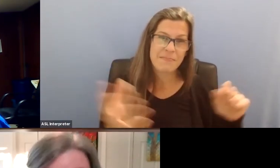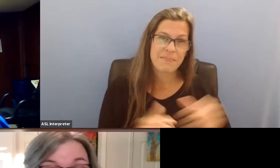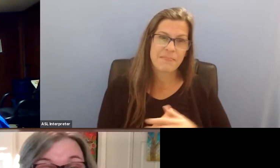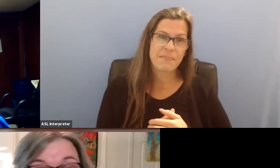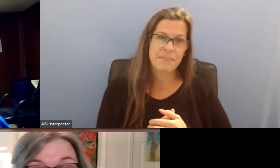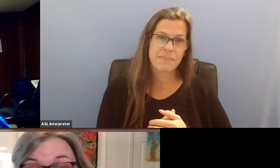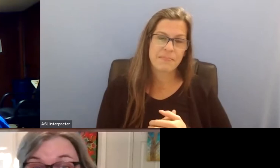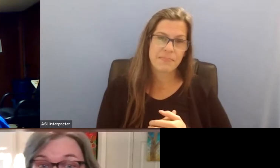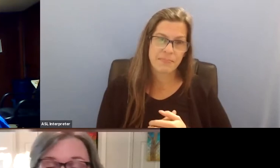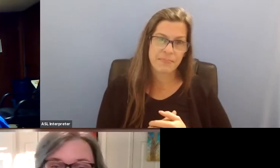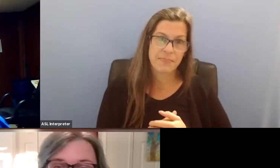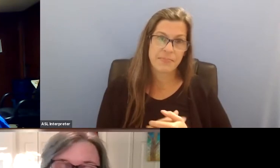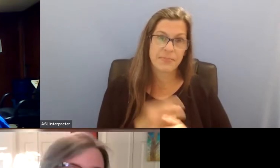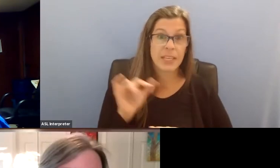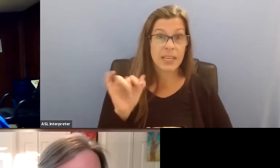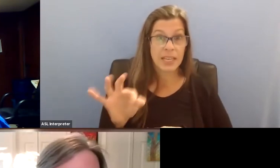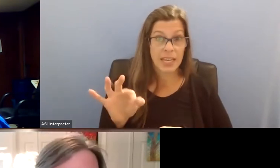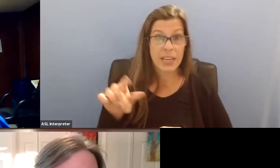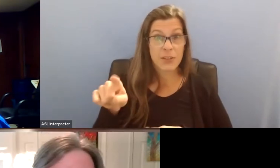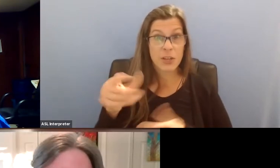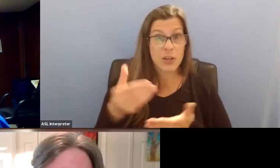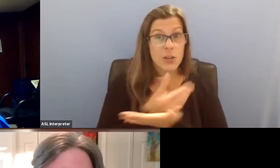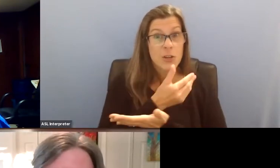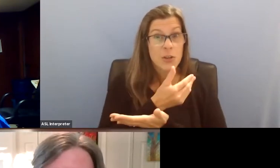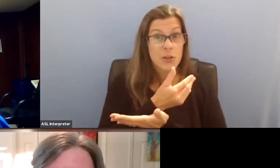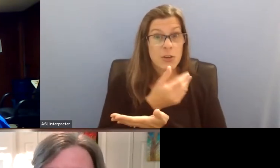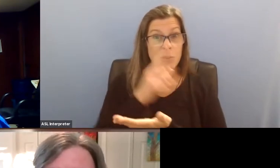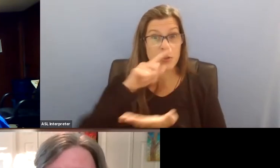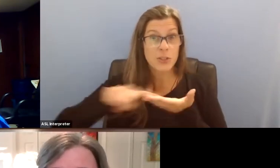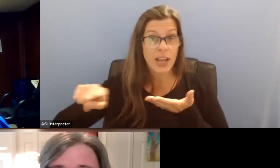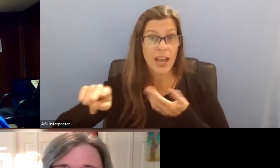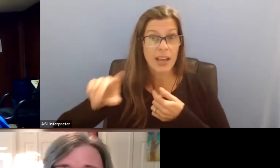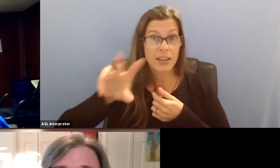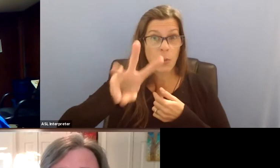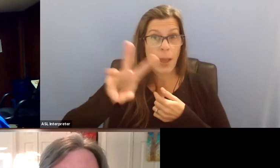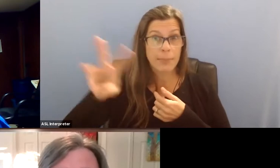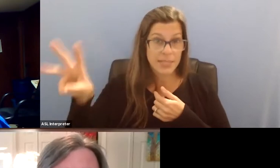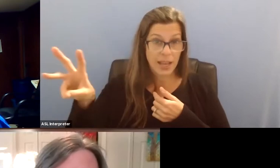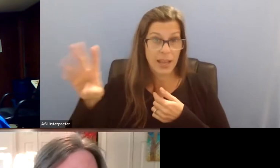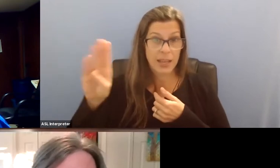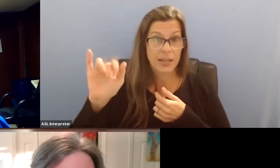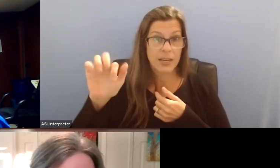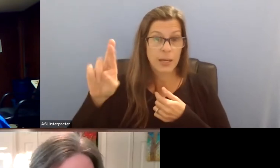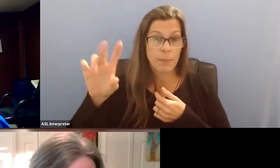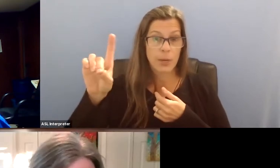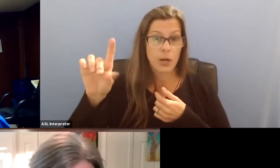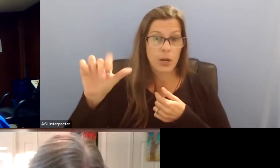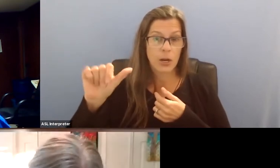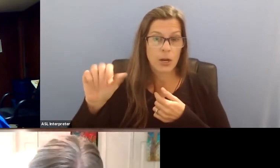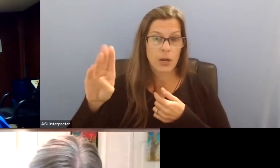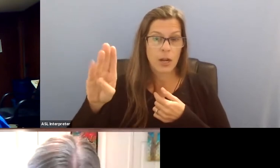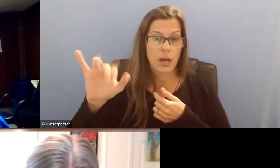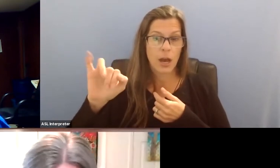And finally, yes, if you're new to BirdAbility, please check out our website. It's birdability.org. We have a lot of information up there about